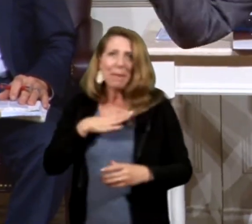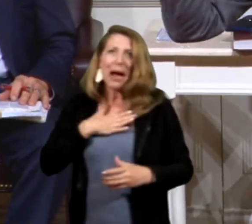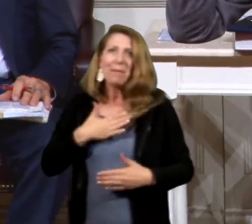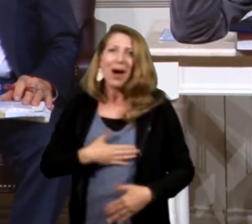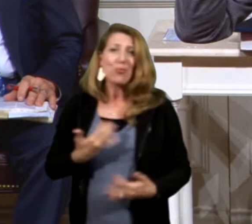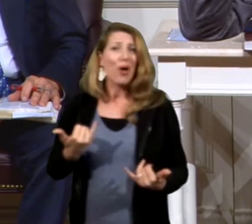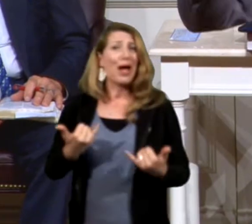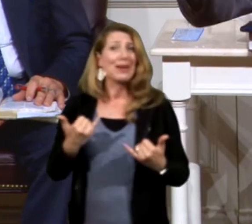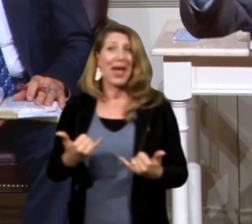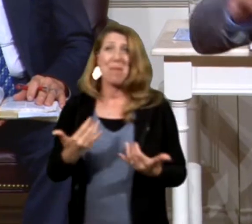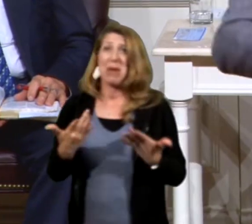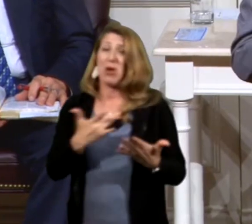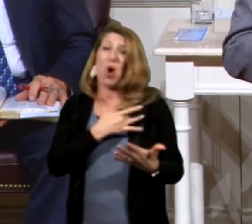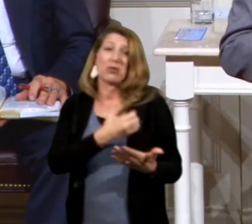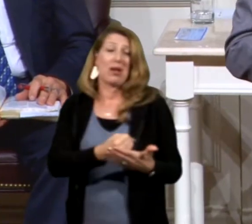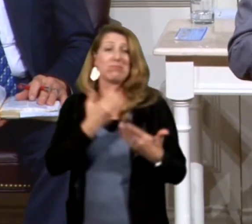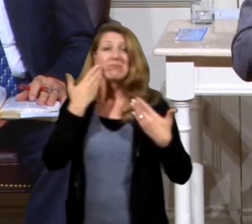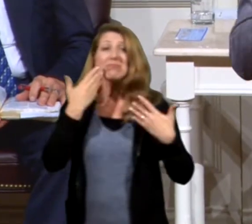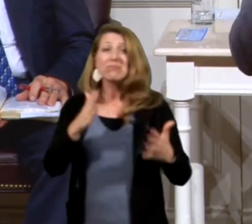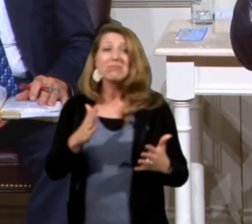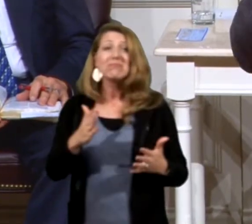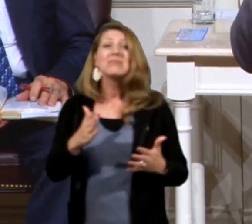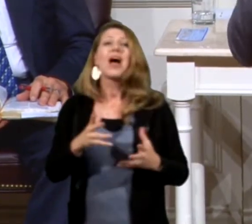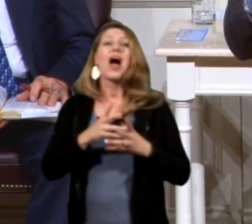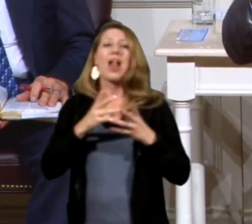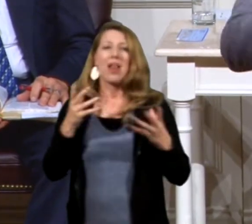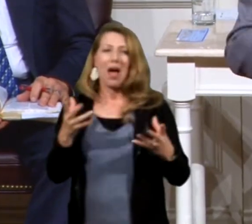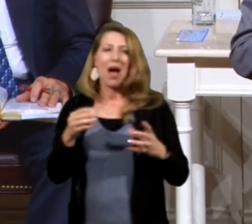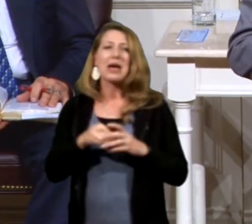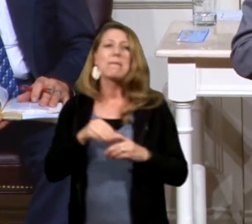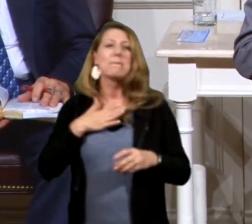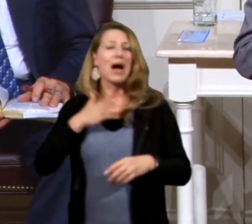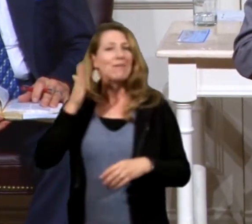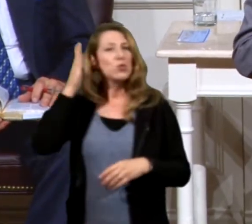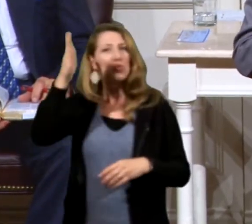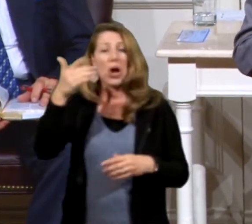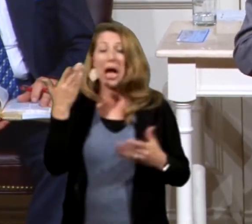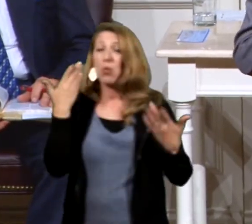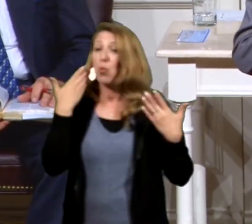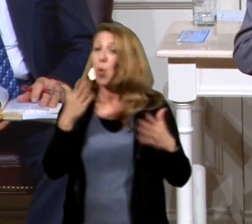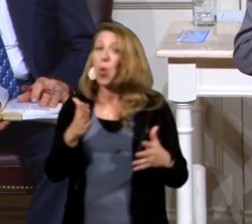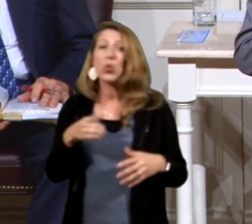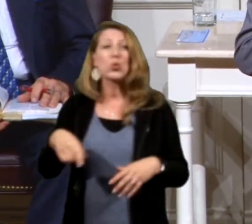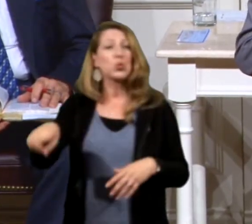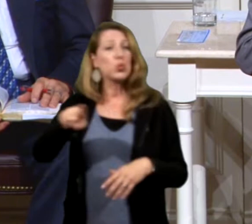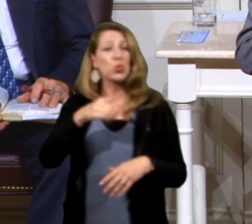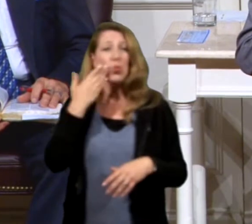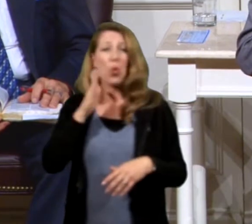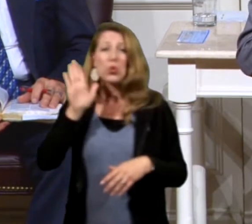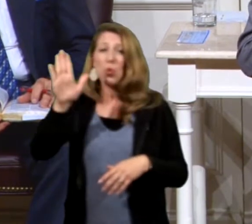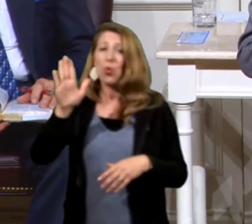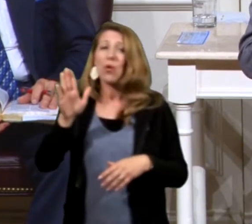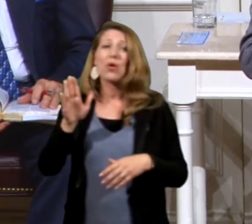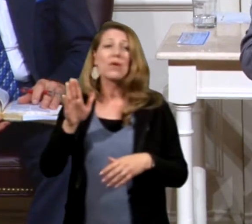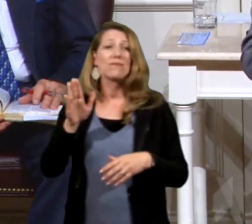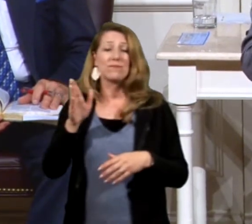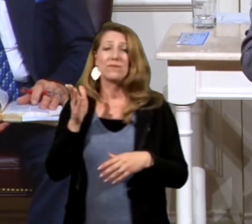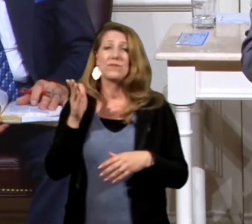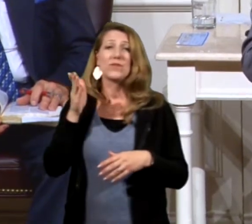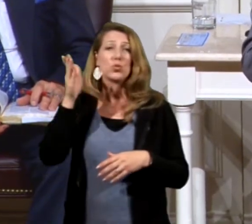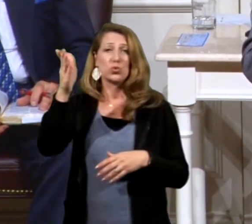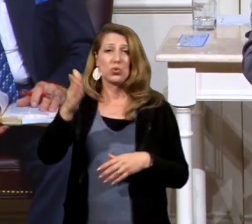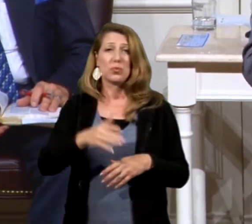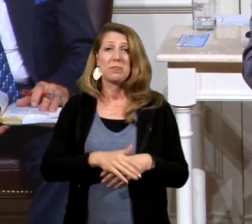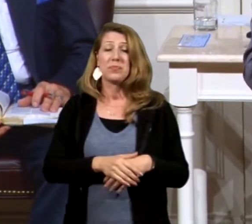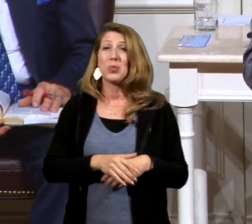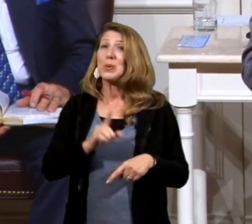attack. I don't know. There's a lot of things in my future I don't know, and you don't know your future. We can't guarantee we're going to